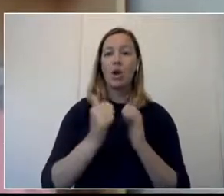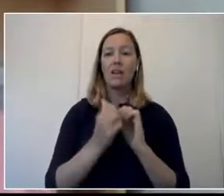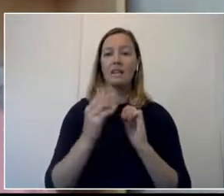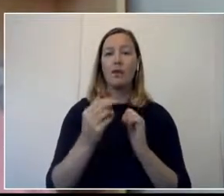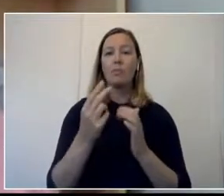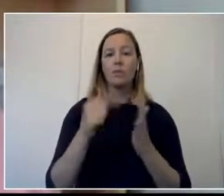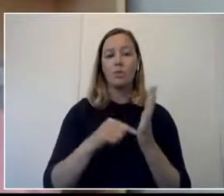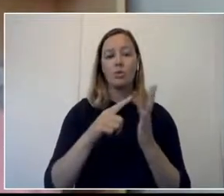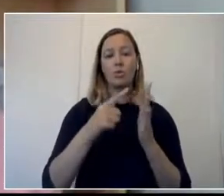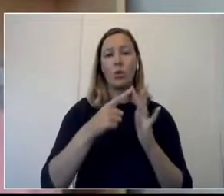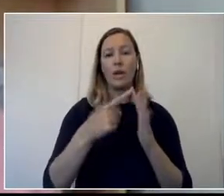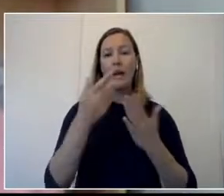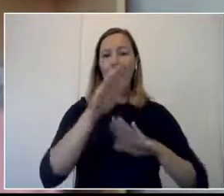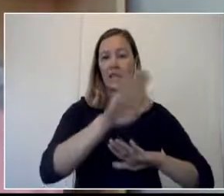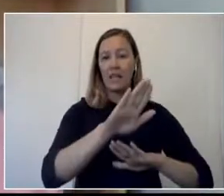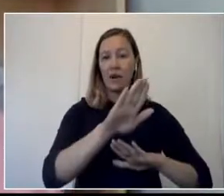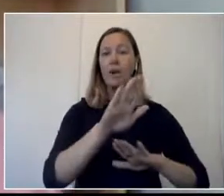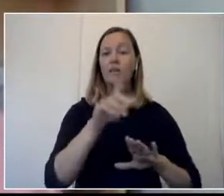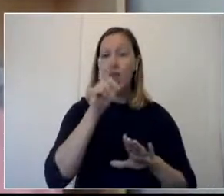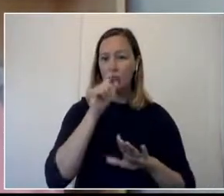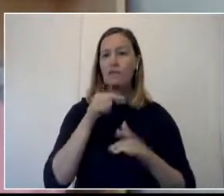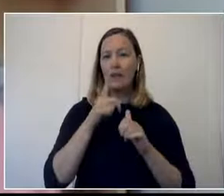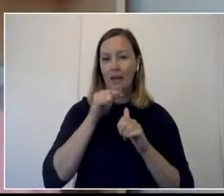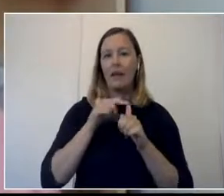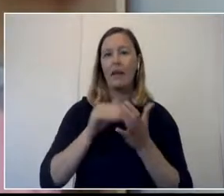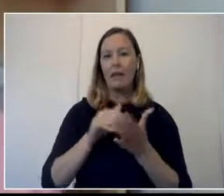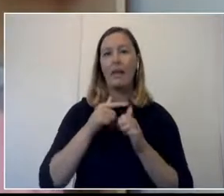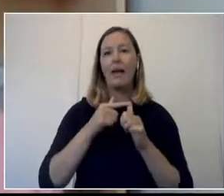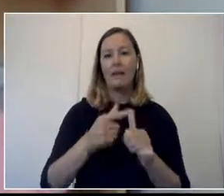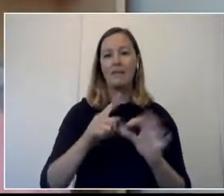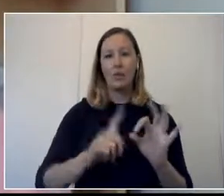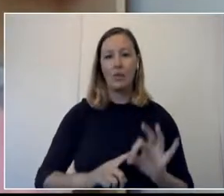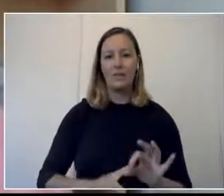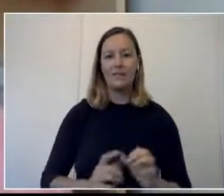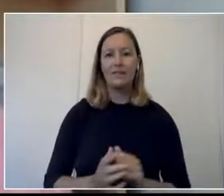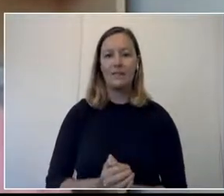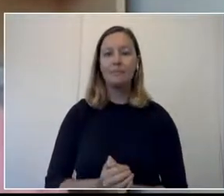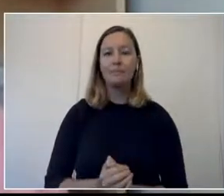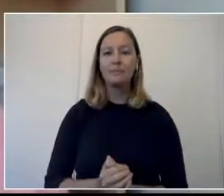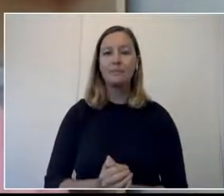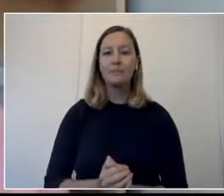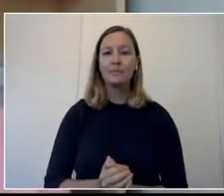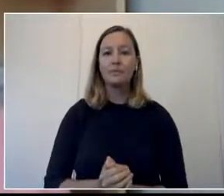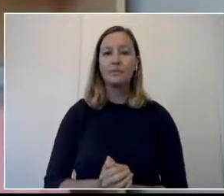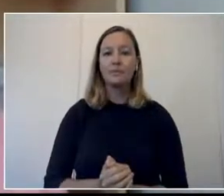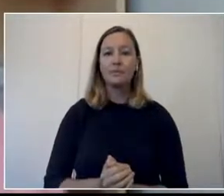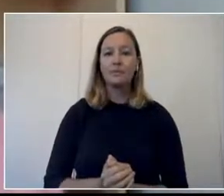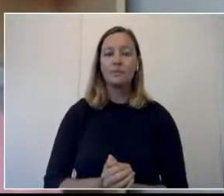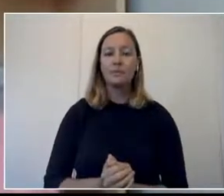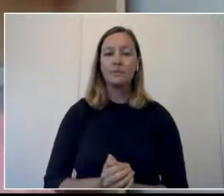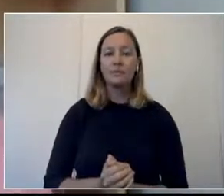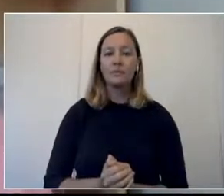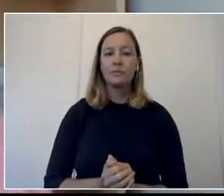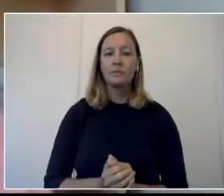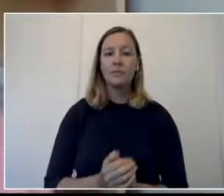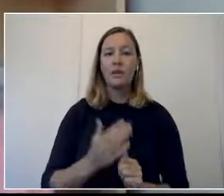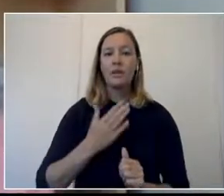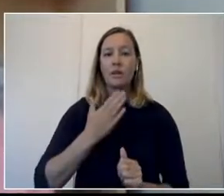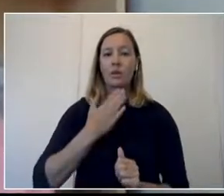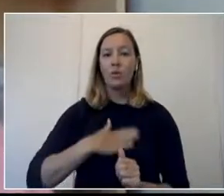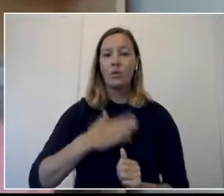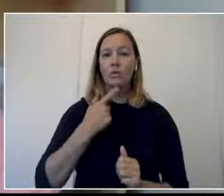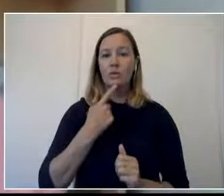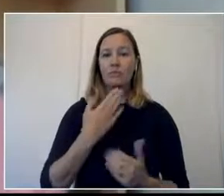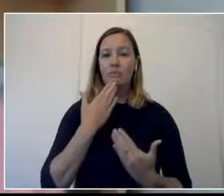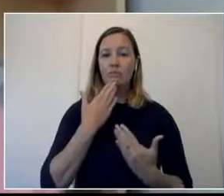who may also be able to answer those questions in the chat as well. I want to say a big whawhitai te le lava